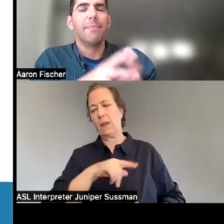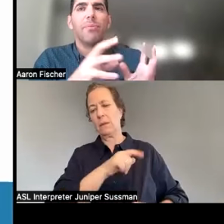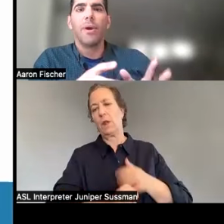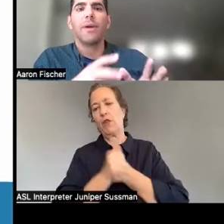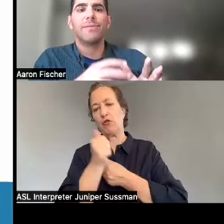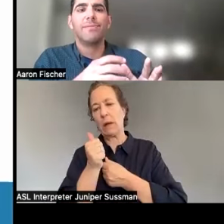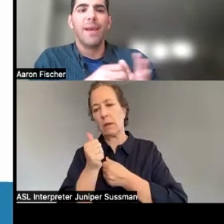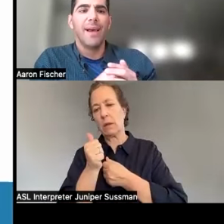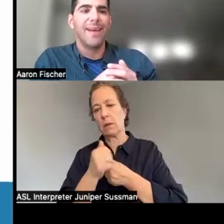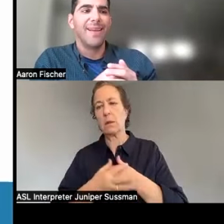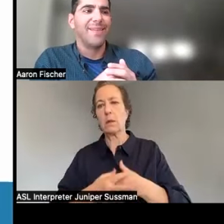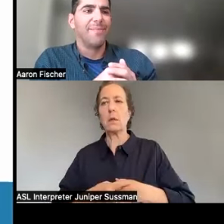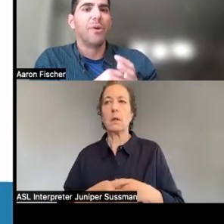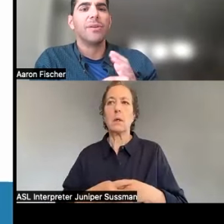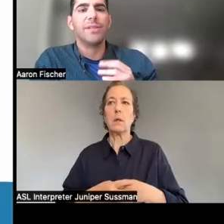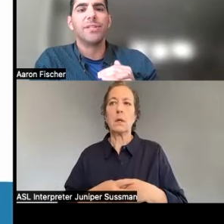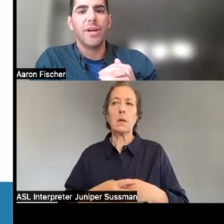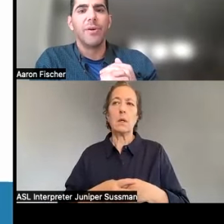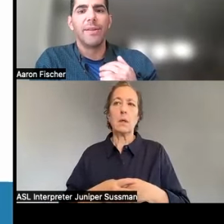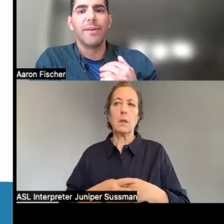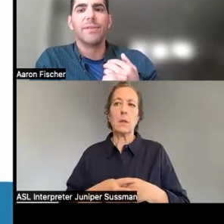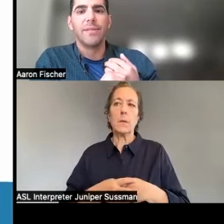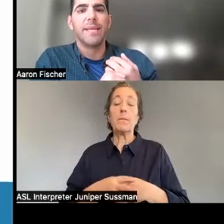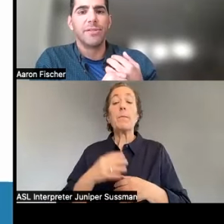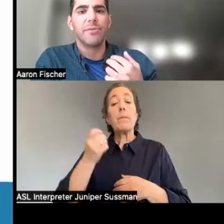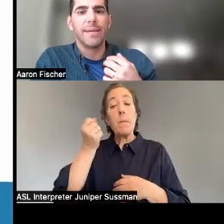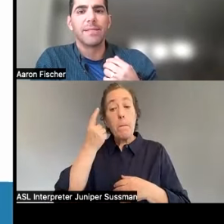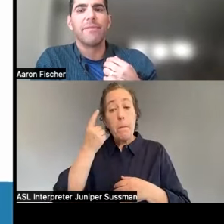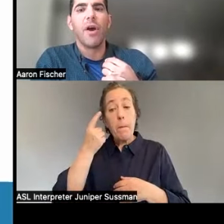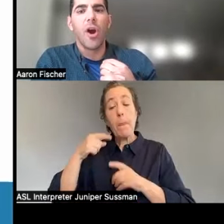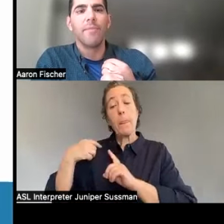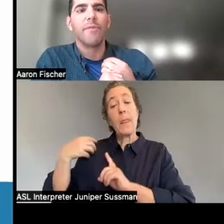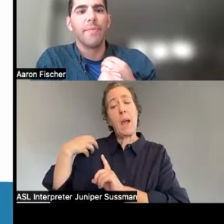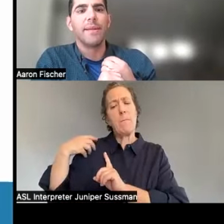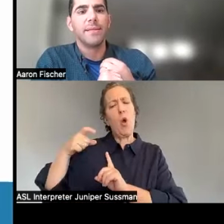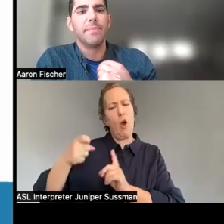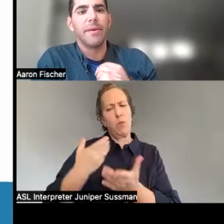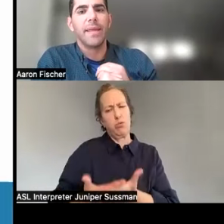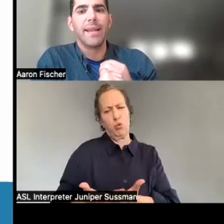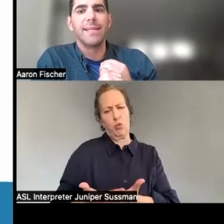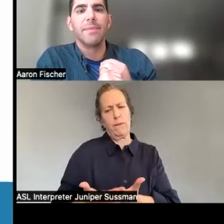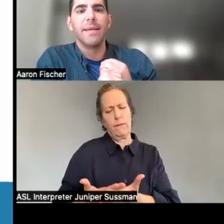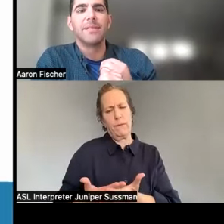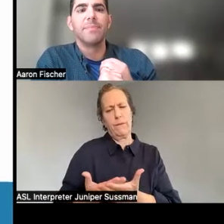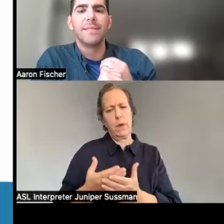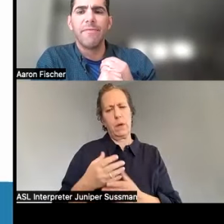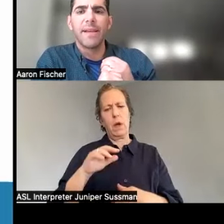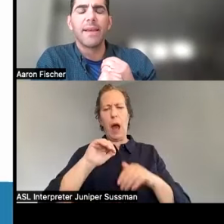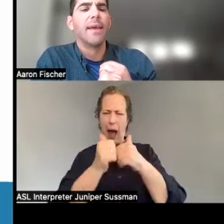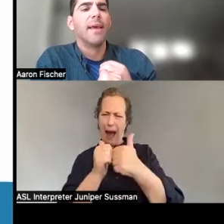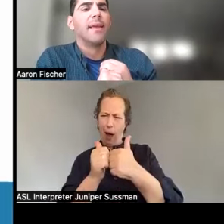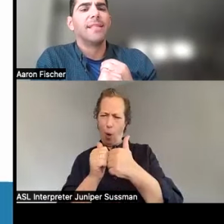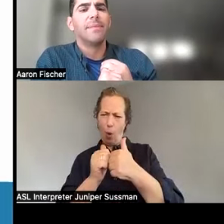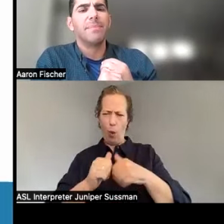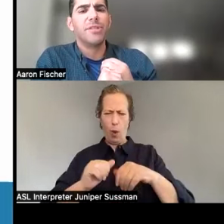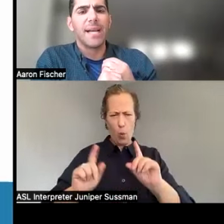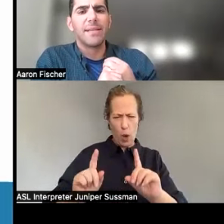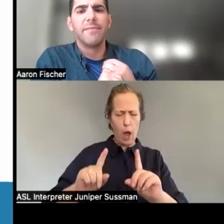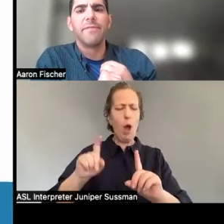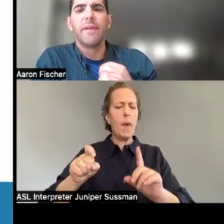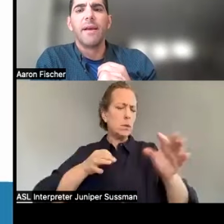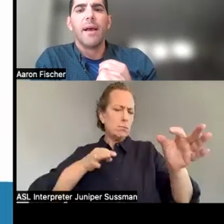It's the employer's burden to show that there's a substantial risk of harm from the disability, and it needs to be specific, needs to